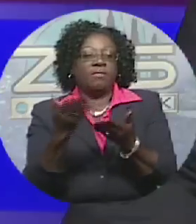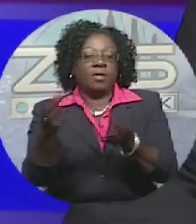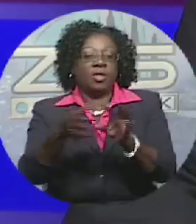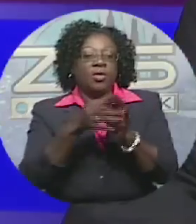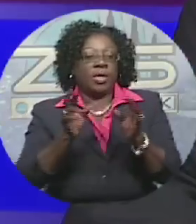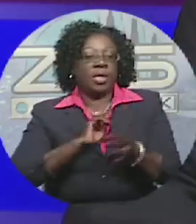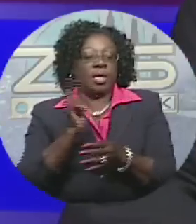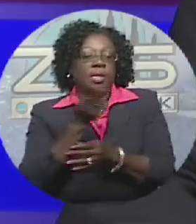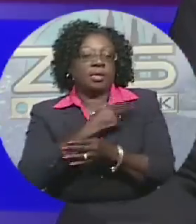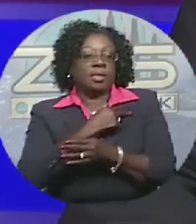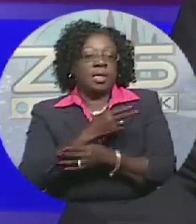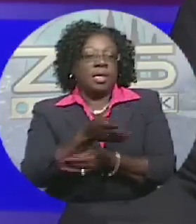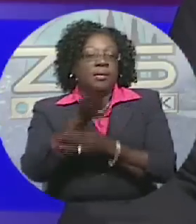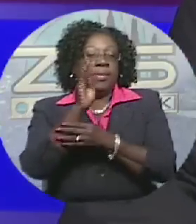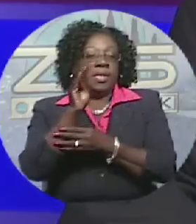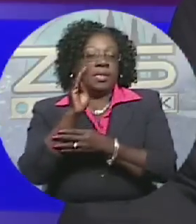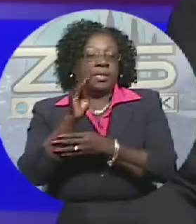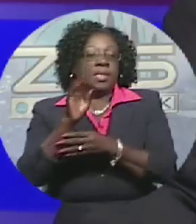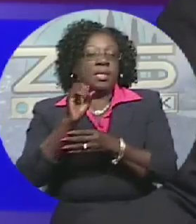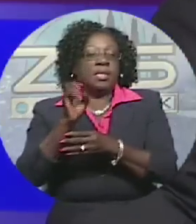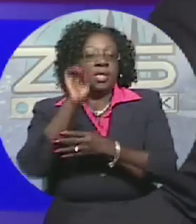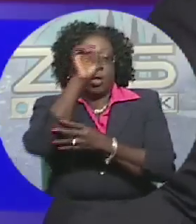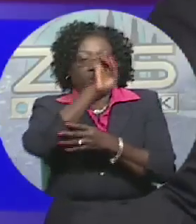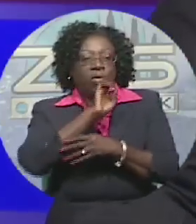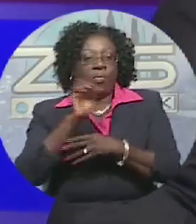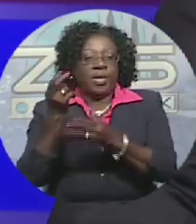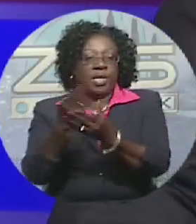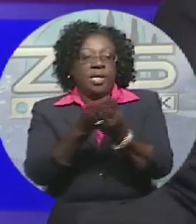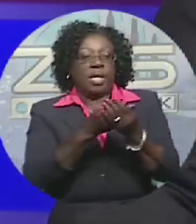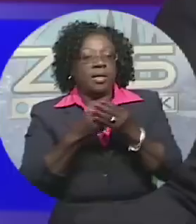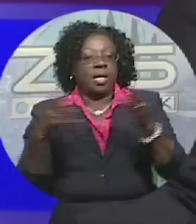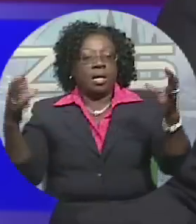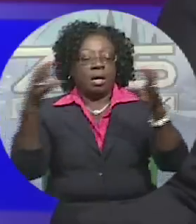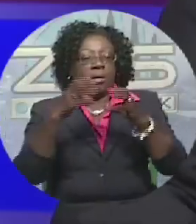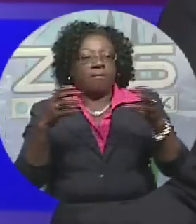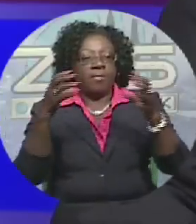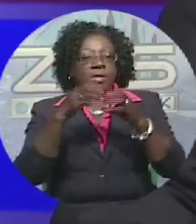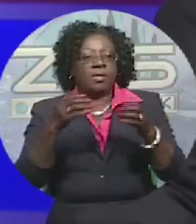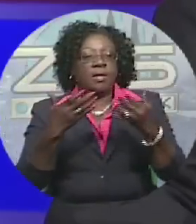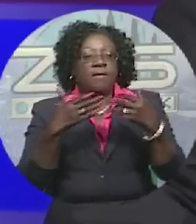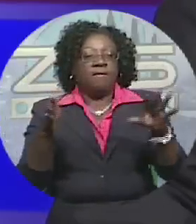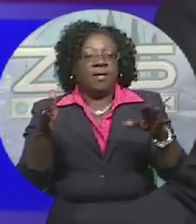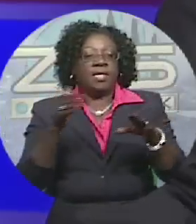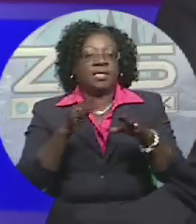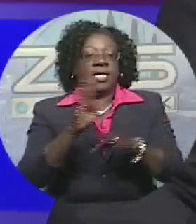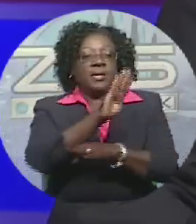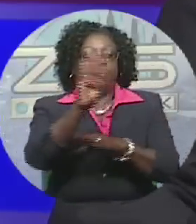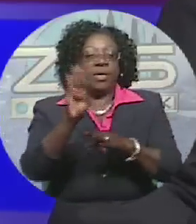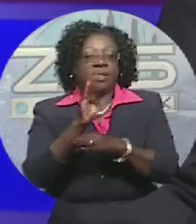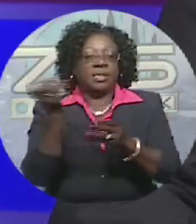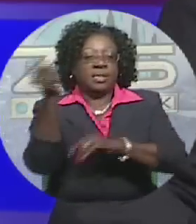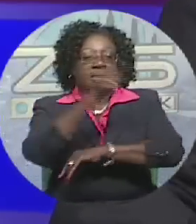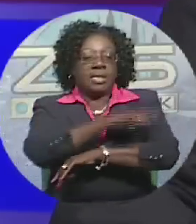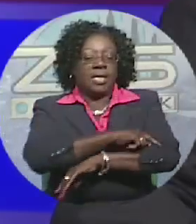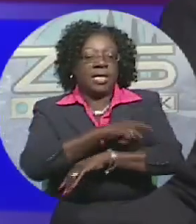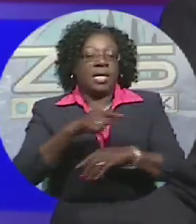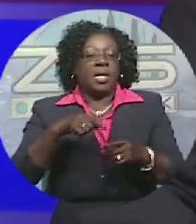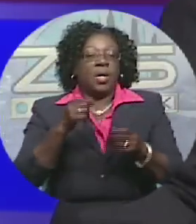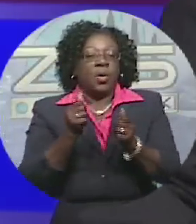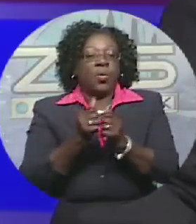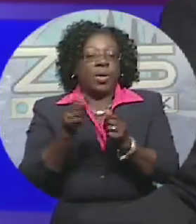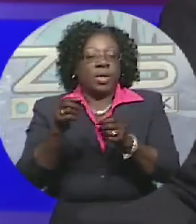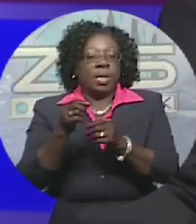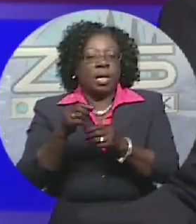EU-CELAC summit, which featured leaders from the European Union and Latin America, ended in Brussels today, with government heads deepening relations in a